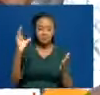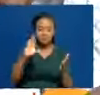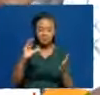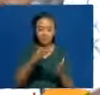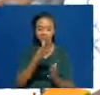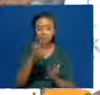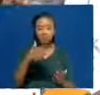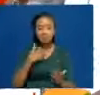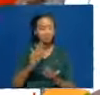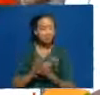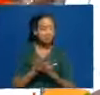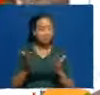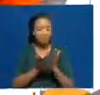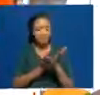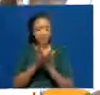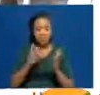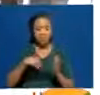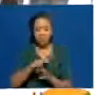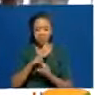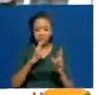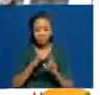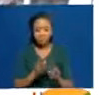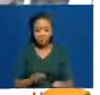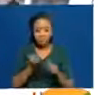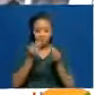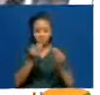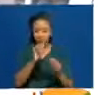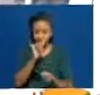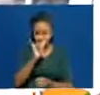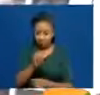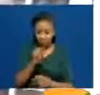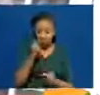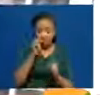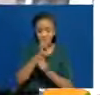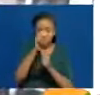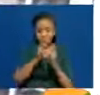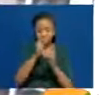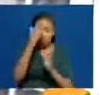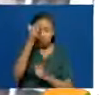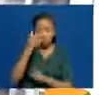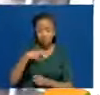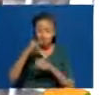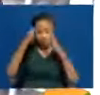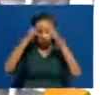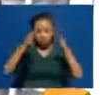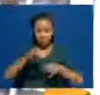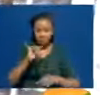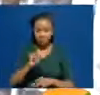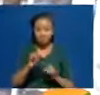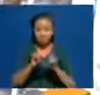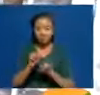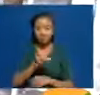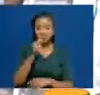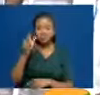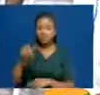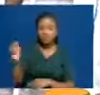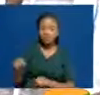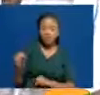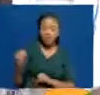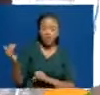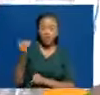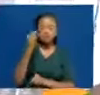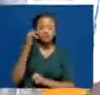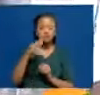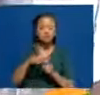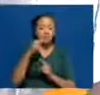that they require at any given time. So that is specifically why we chose this. Somebody would ask, then why did we start here in